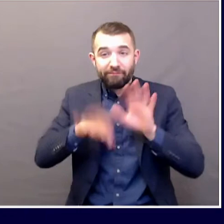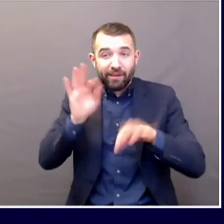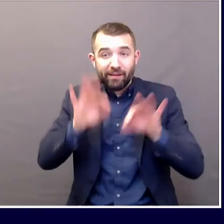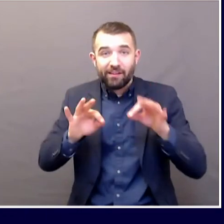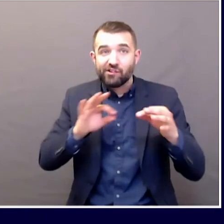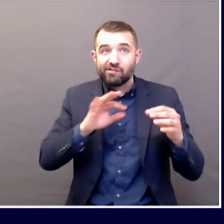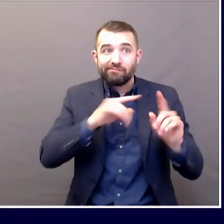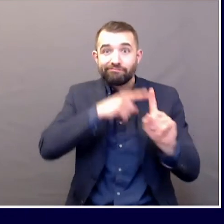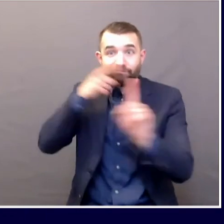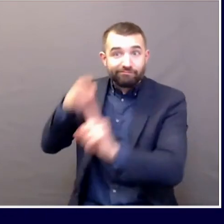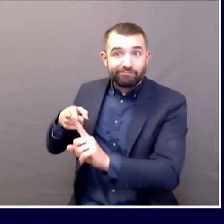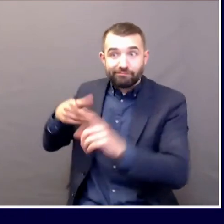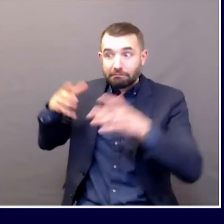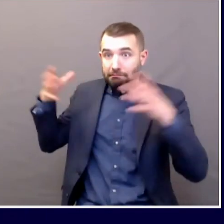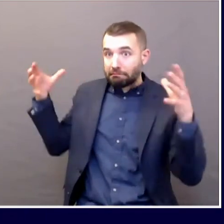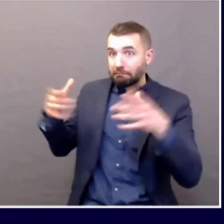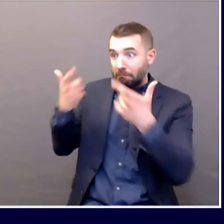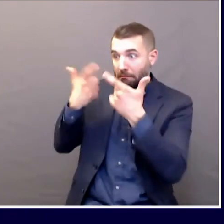an outbreak.